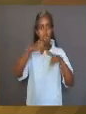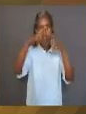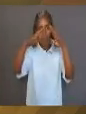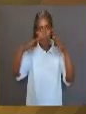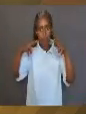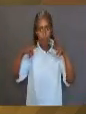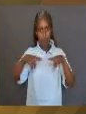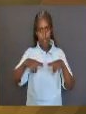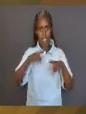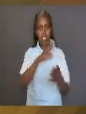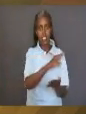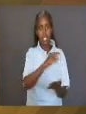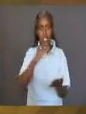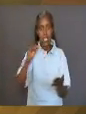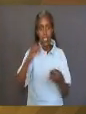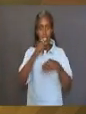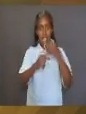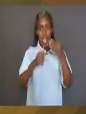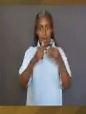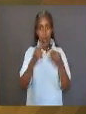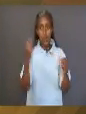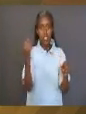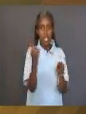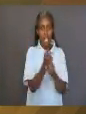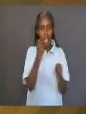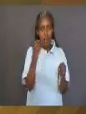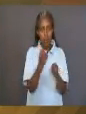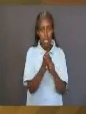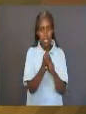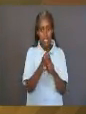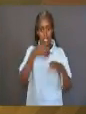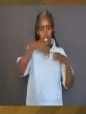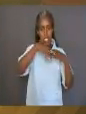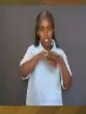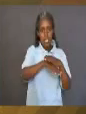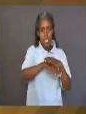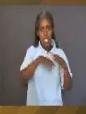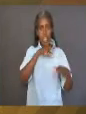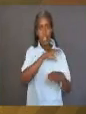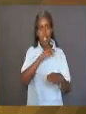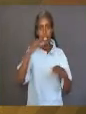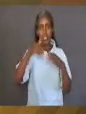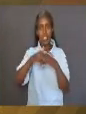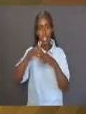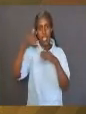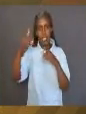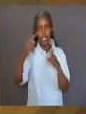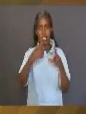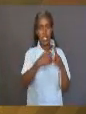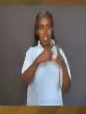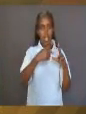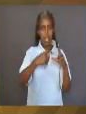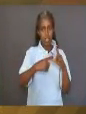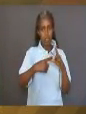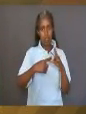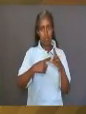polygons and about calculating interior and exterior angles of